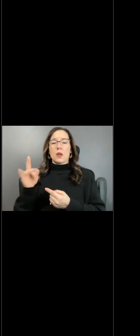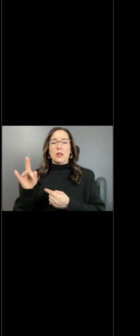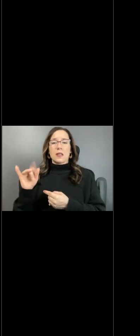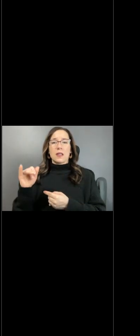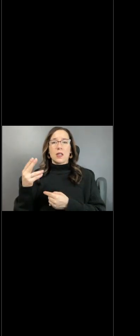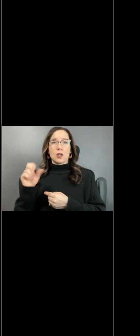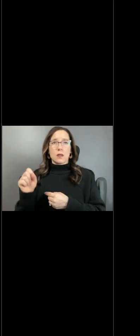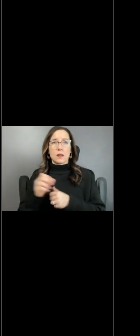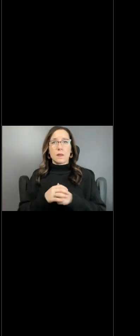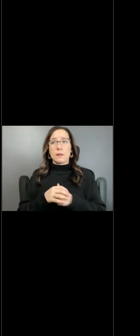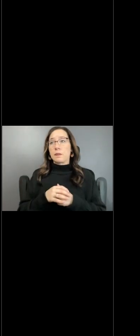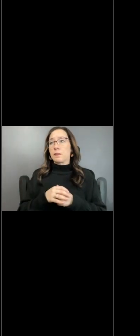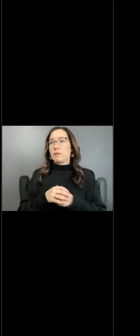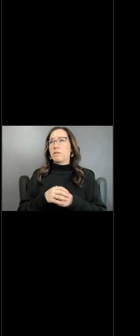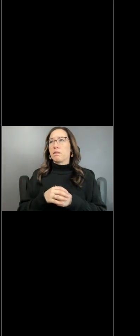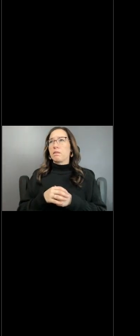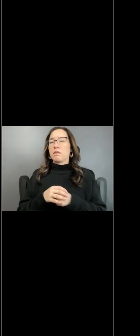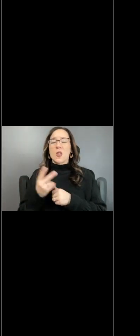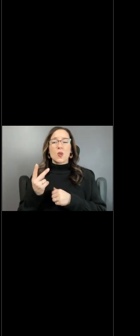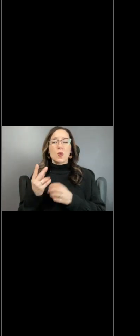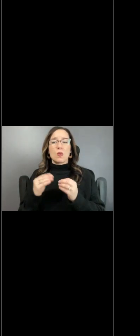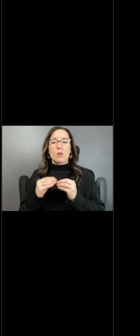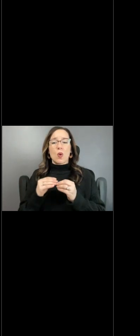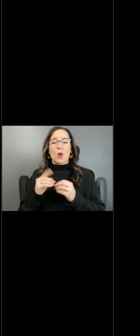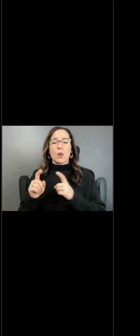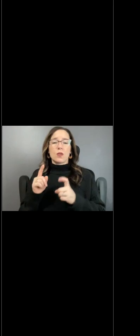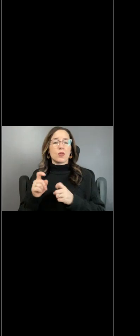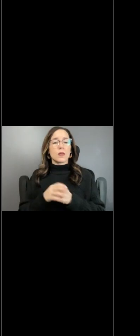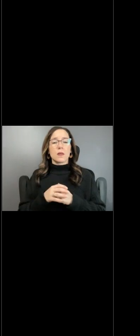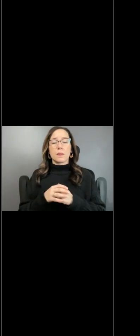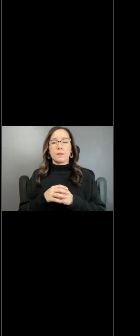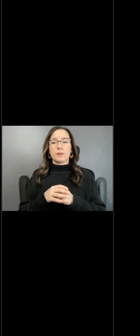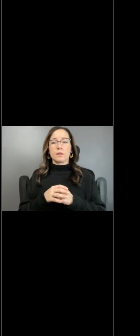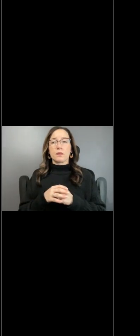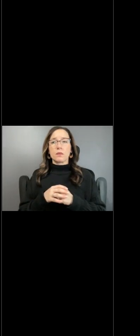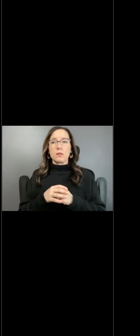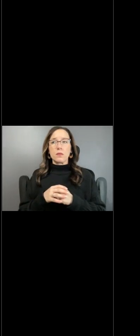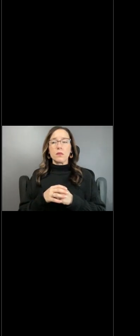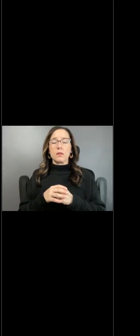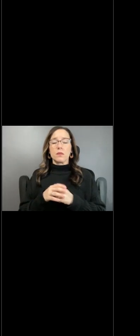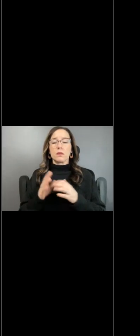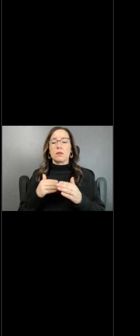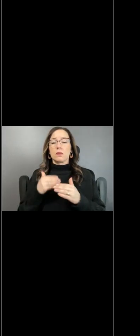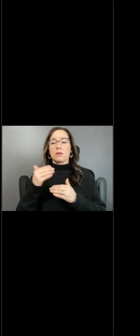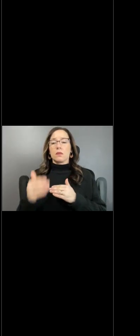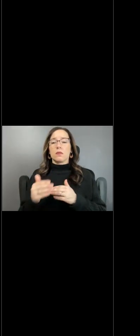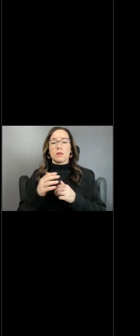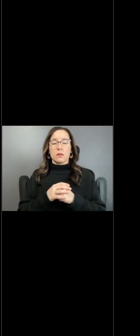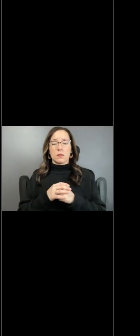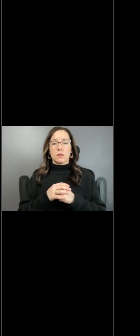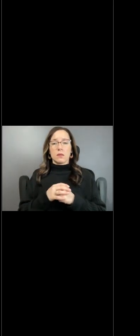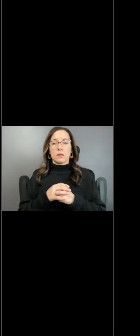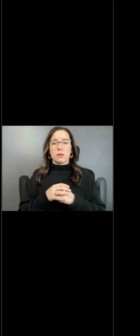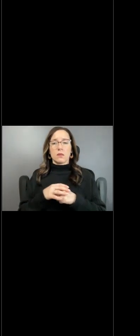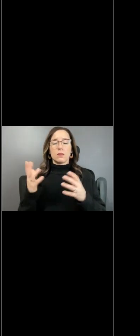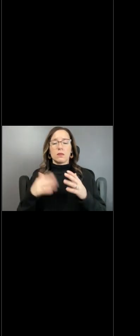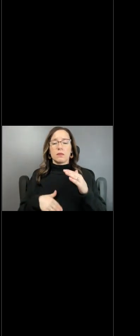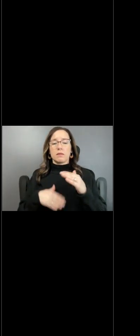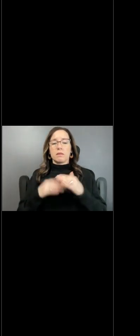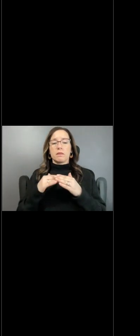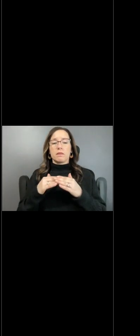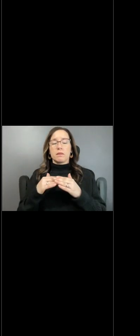And I believe we have time for maybe 2 more questions. The next question is, what is the maximum